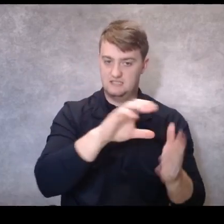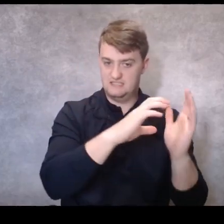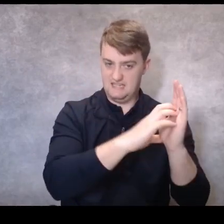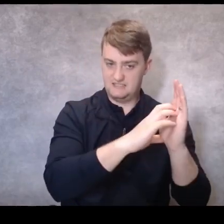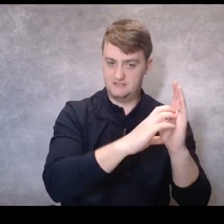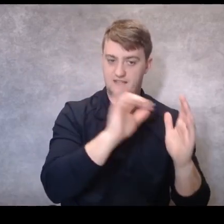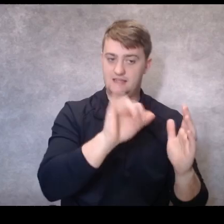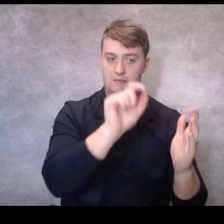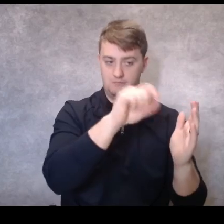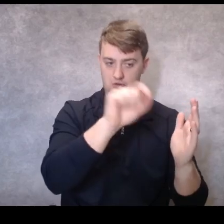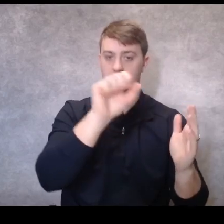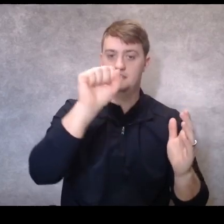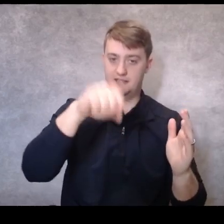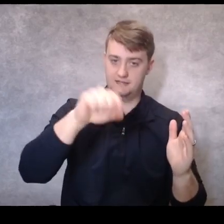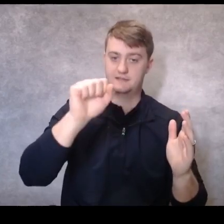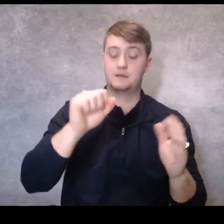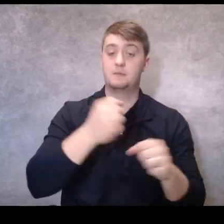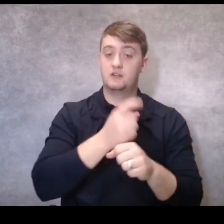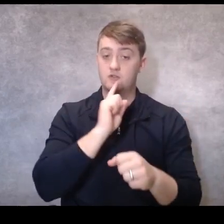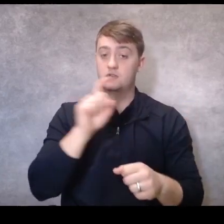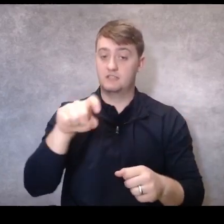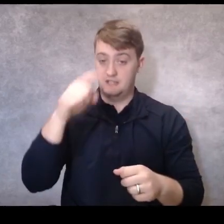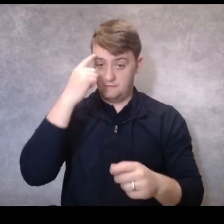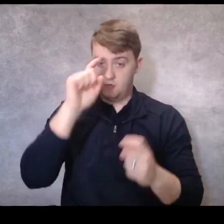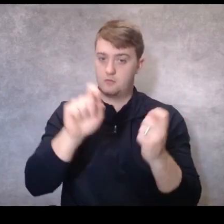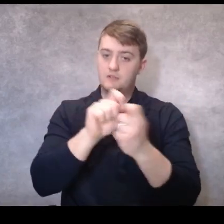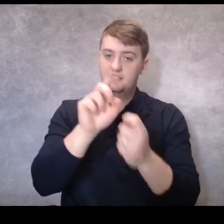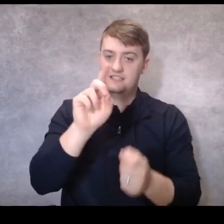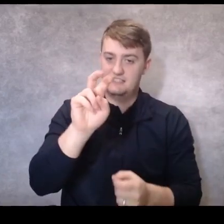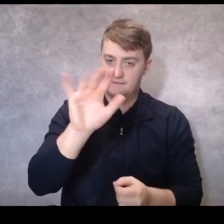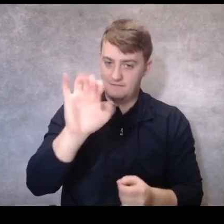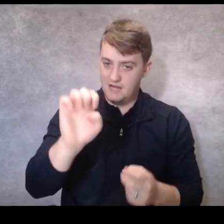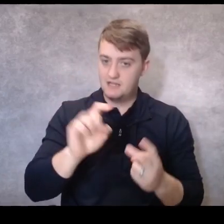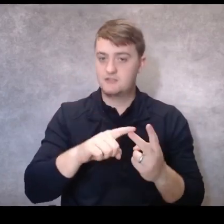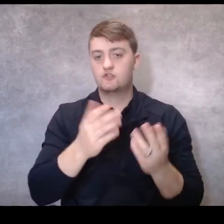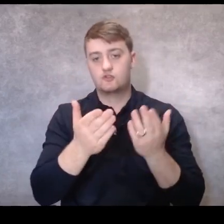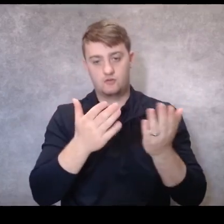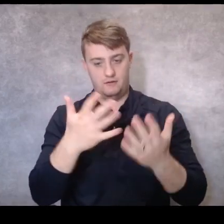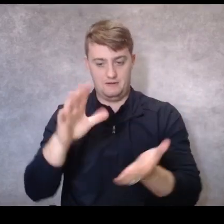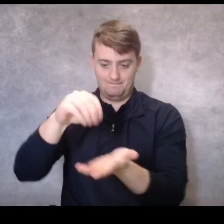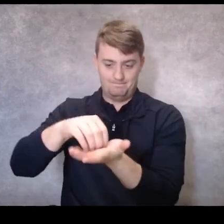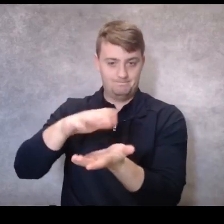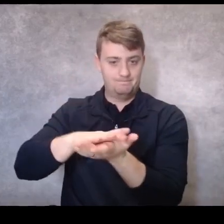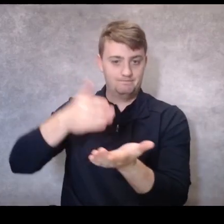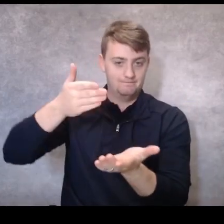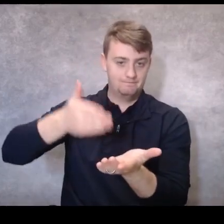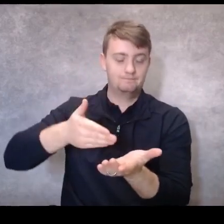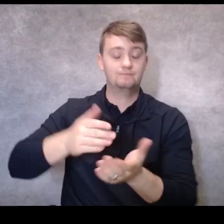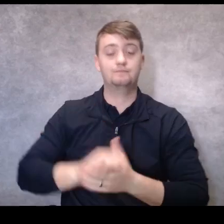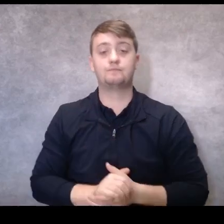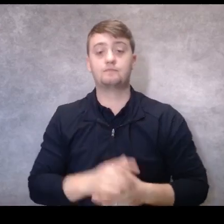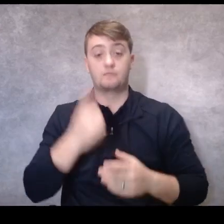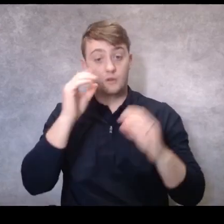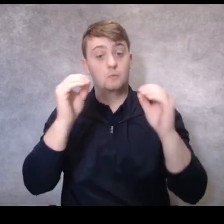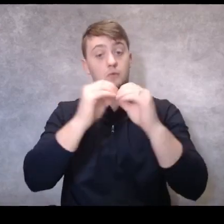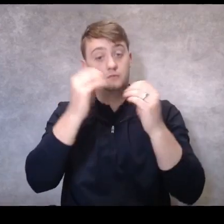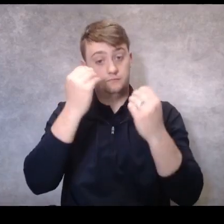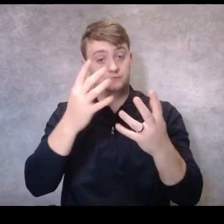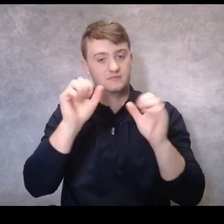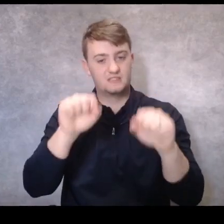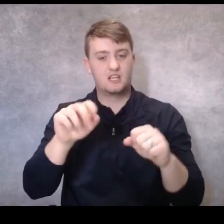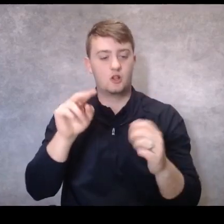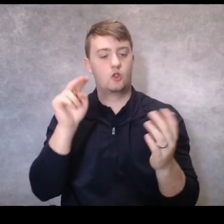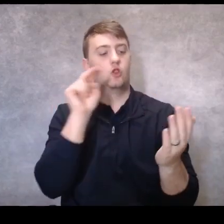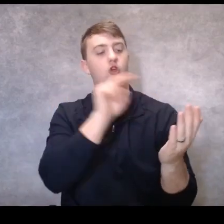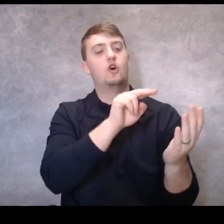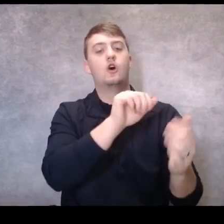that have been marked yes and ensure the need for a particular device or service is documented. For more